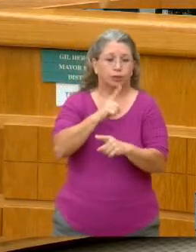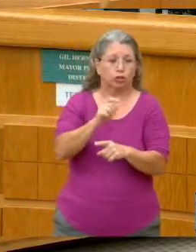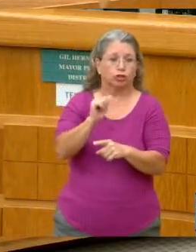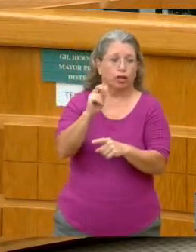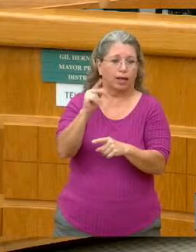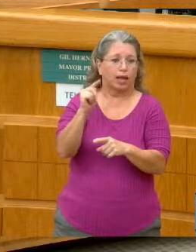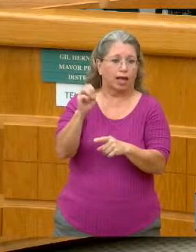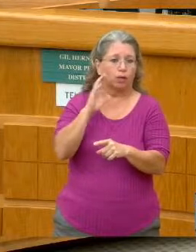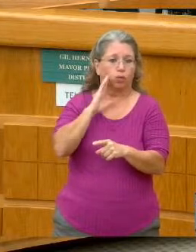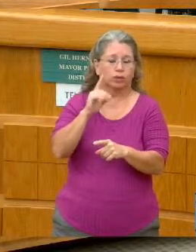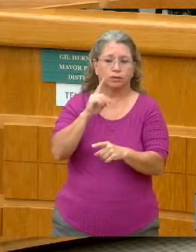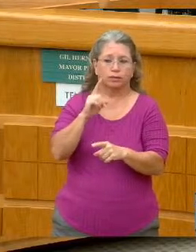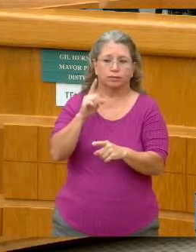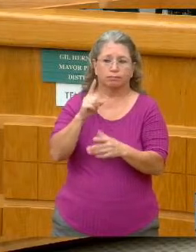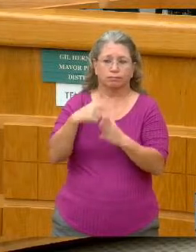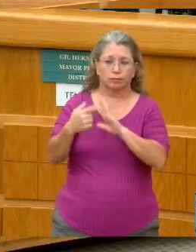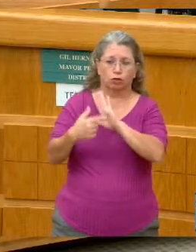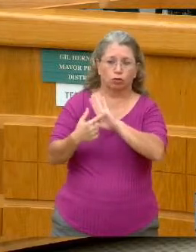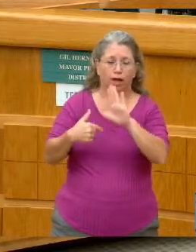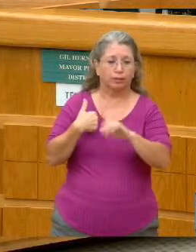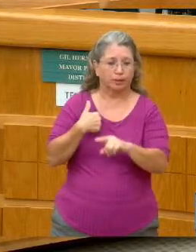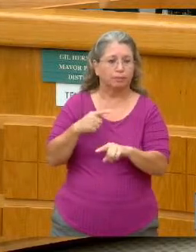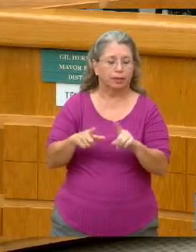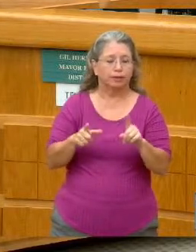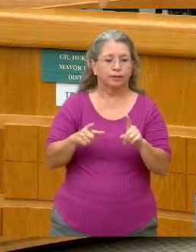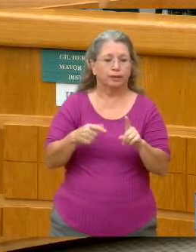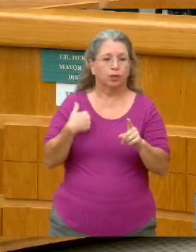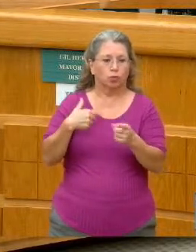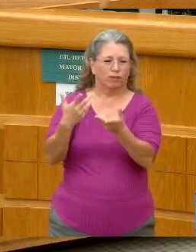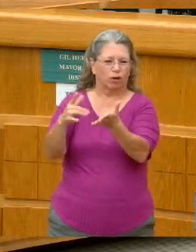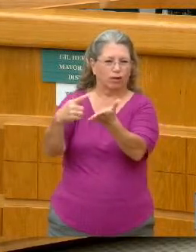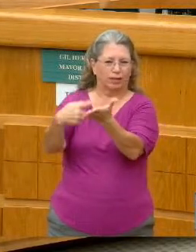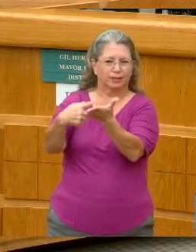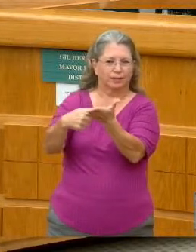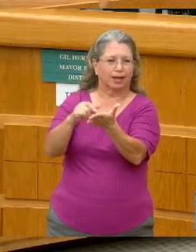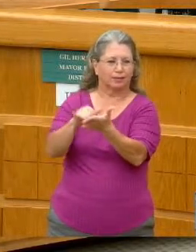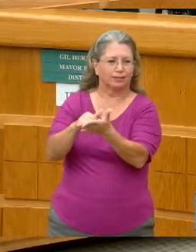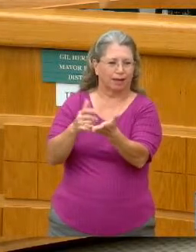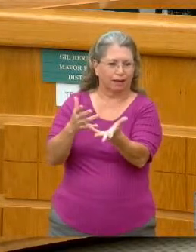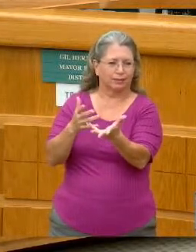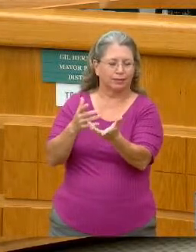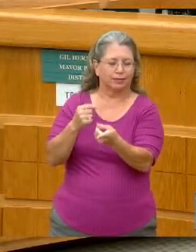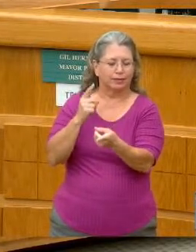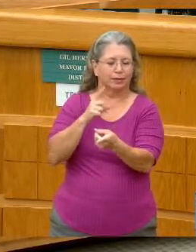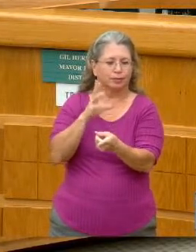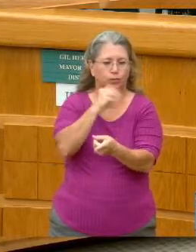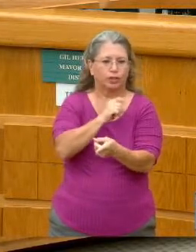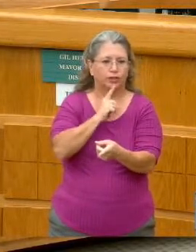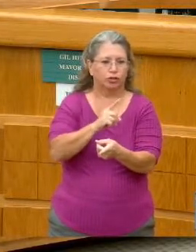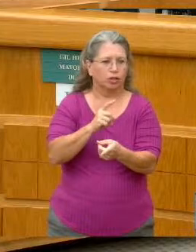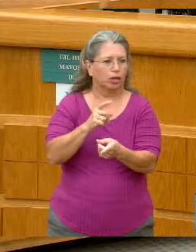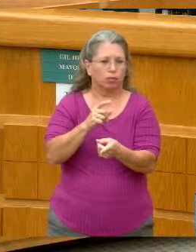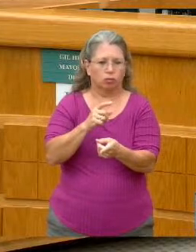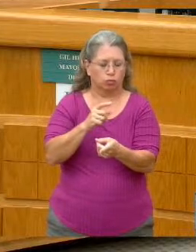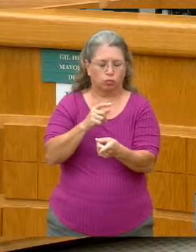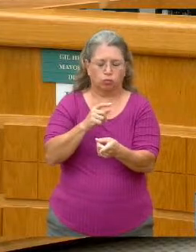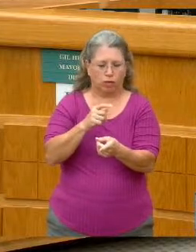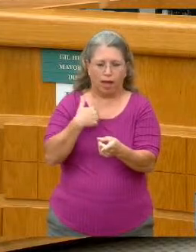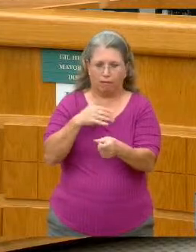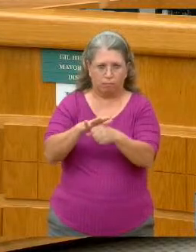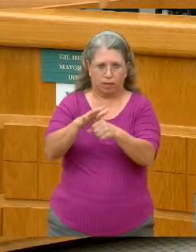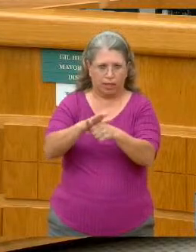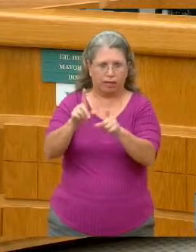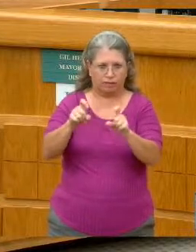will correct me on that. But we talked about it before, and we're pretty sure that that's what's happening here. There's no limitation on tests right now.